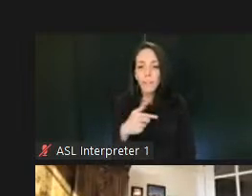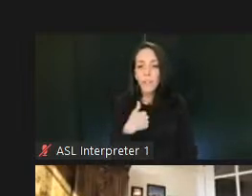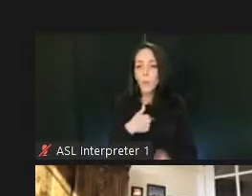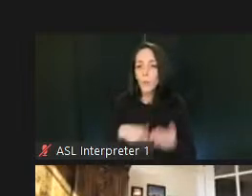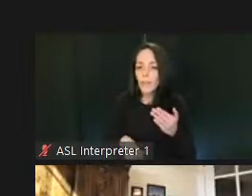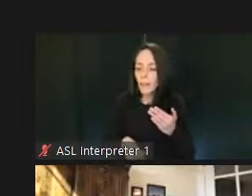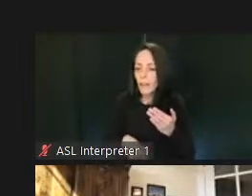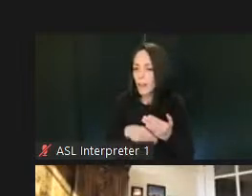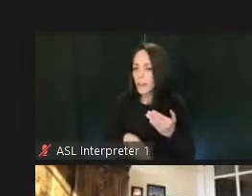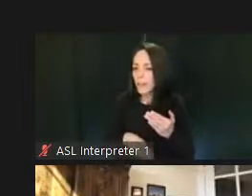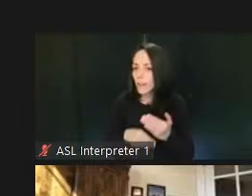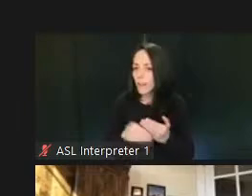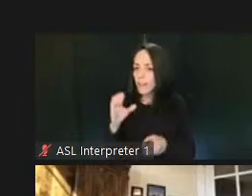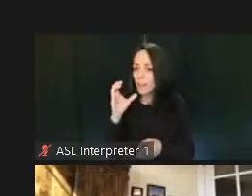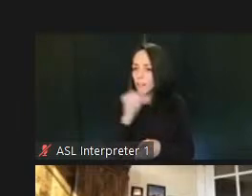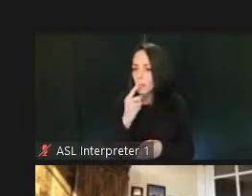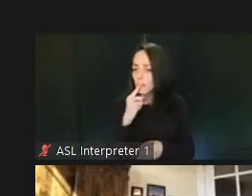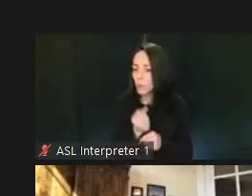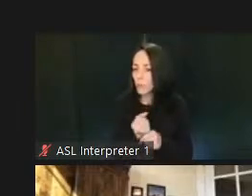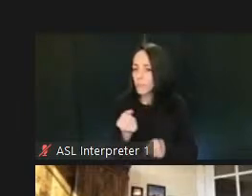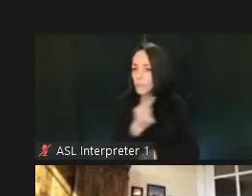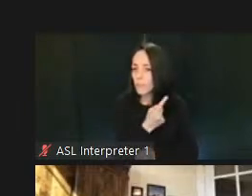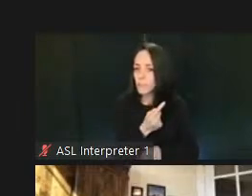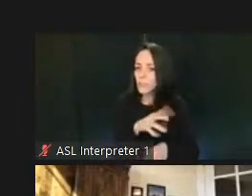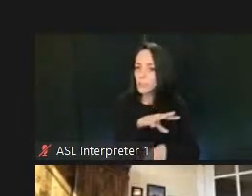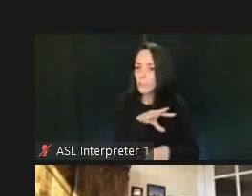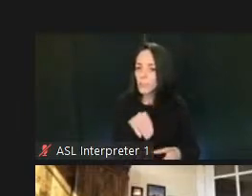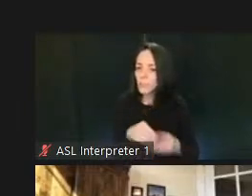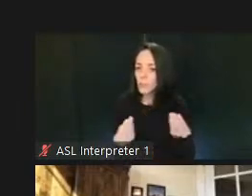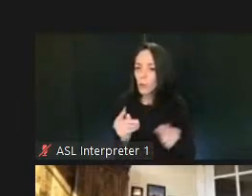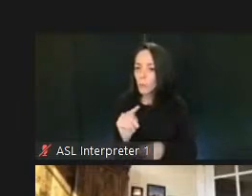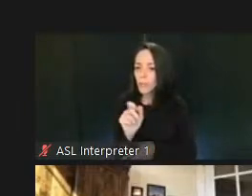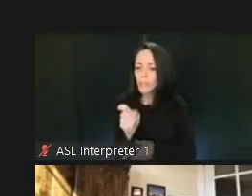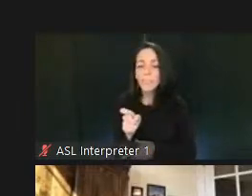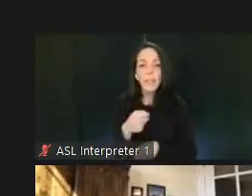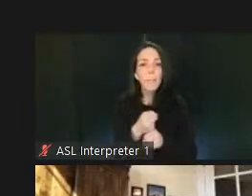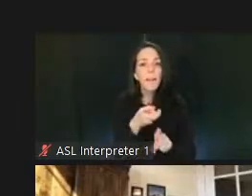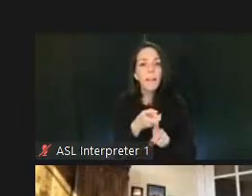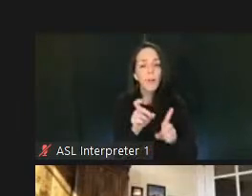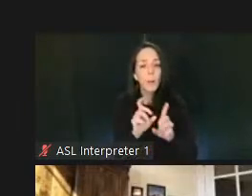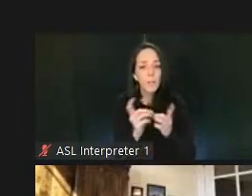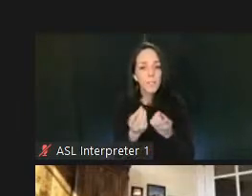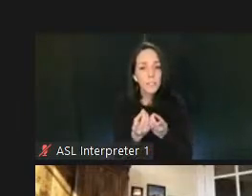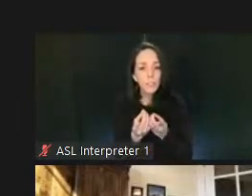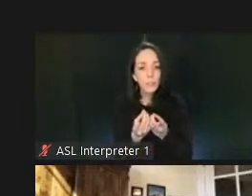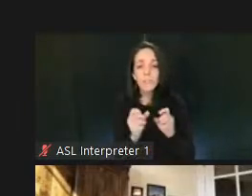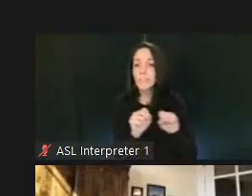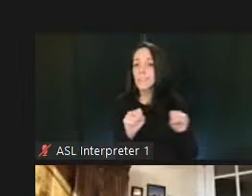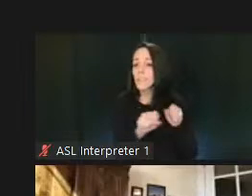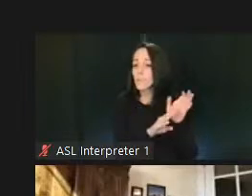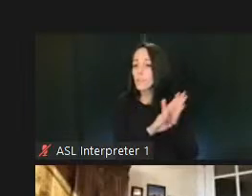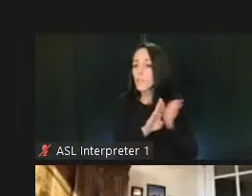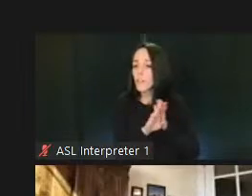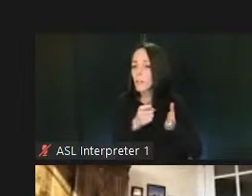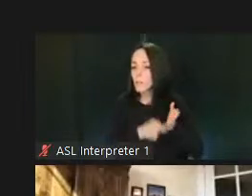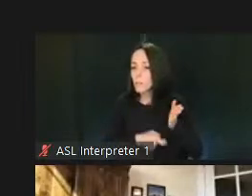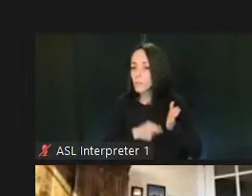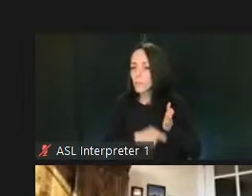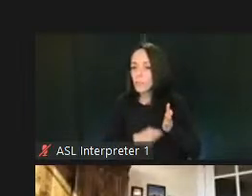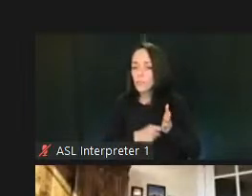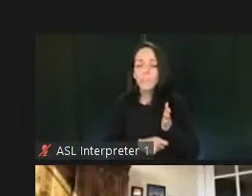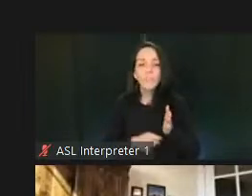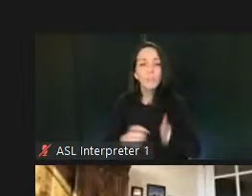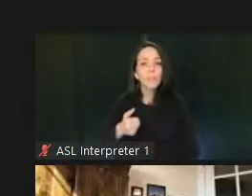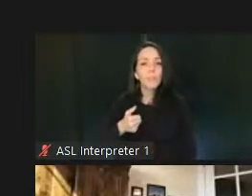estimates for next year that include property taxes generated in the district, system development charges, and transportation development